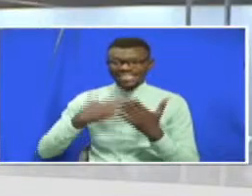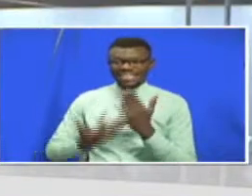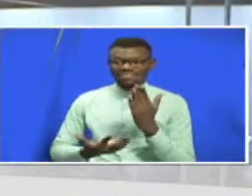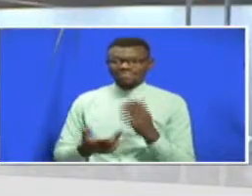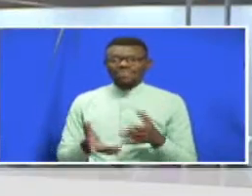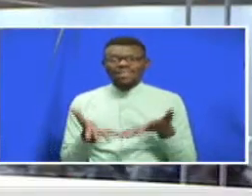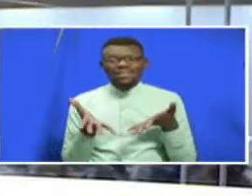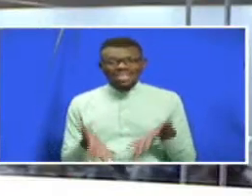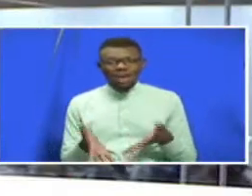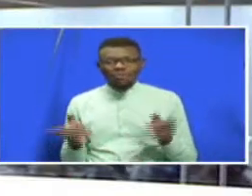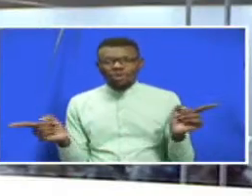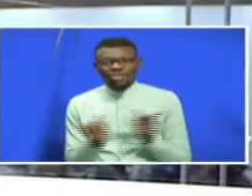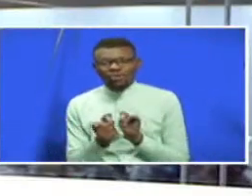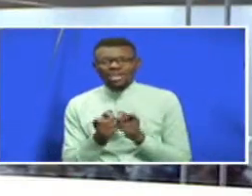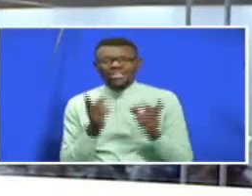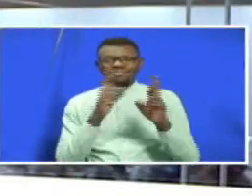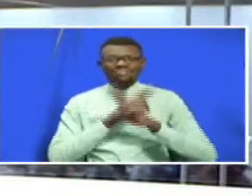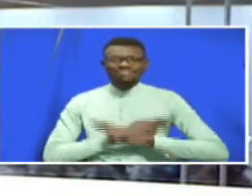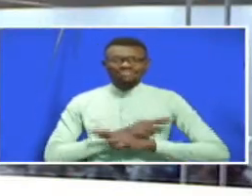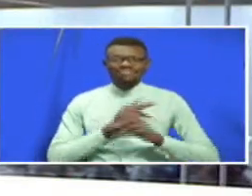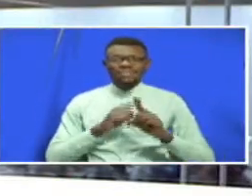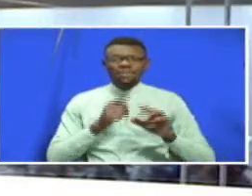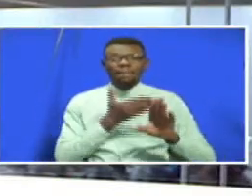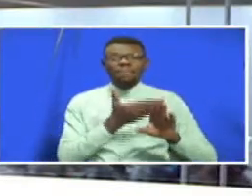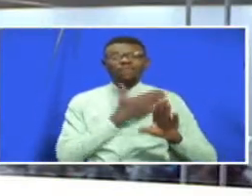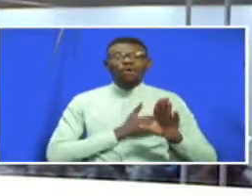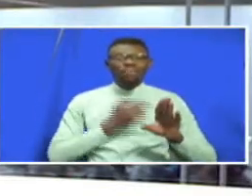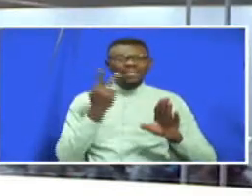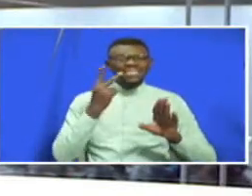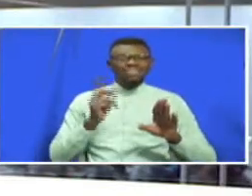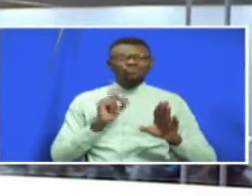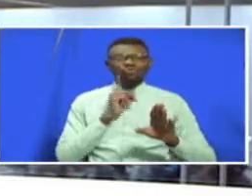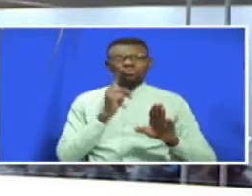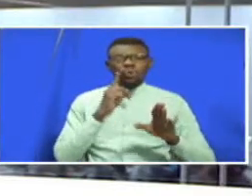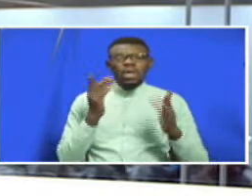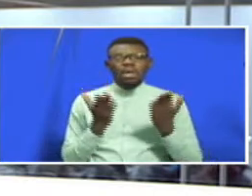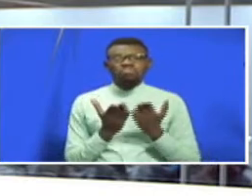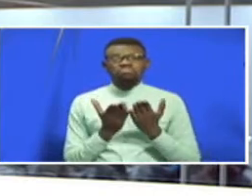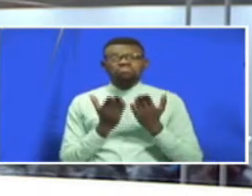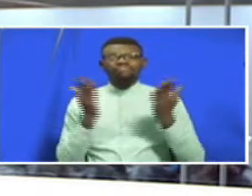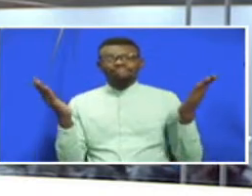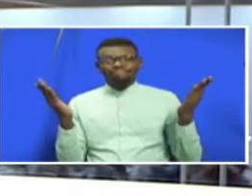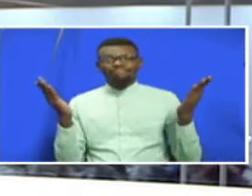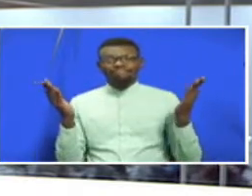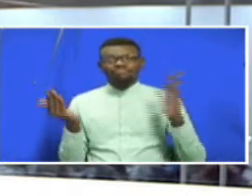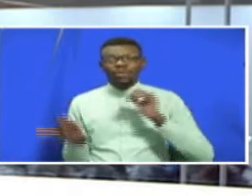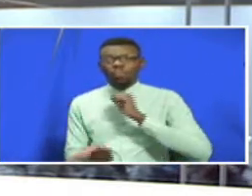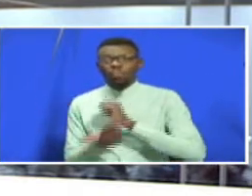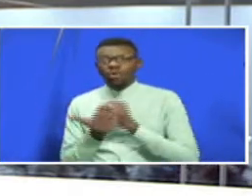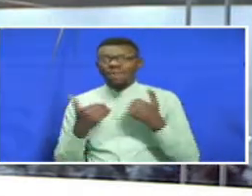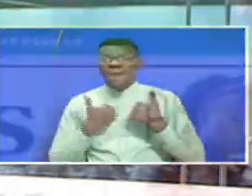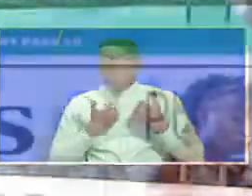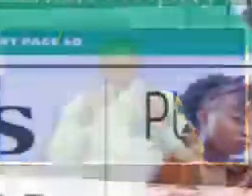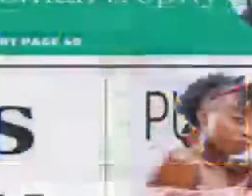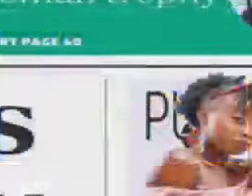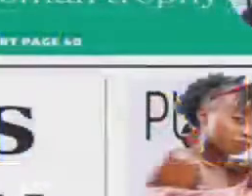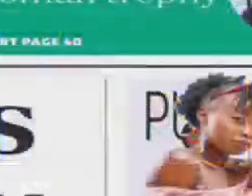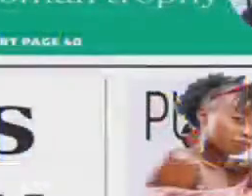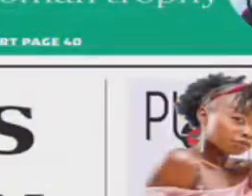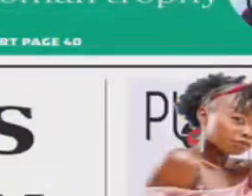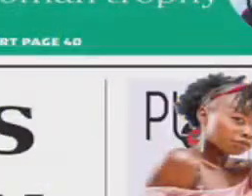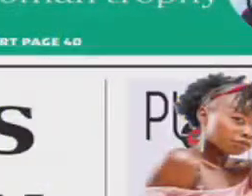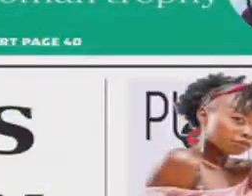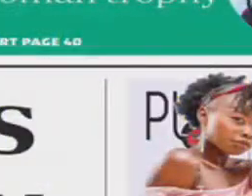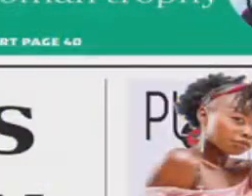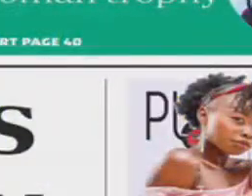I want us now to take a short commercial break, but before that, let's take a look at what we're waking up to tomorrow morning on the Standard newspaper. Certainly, all to do